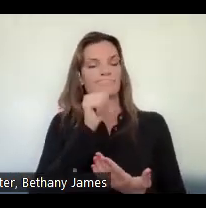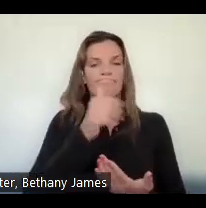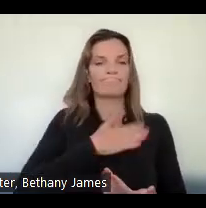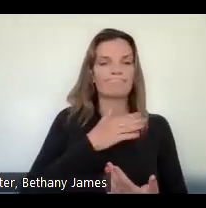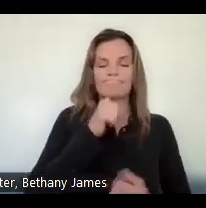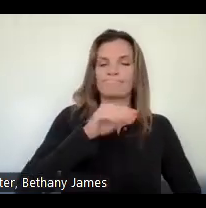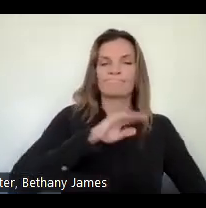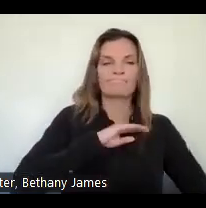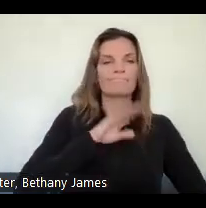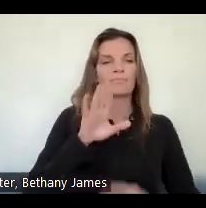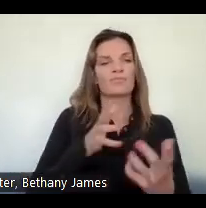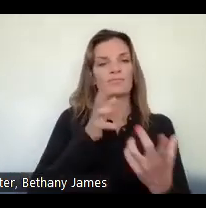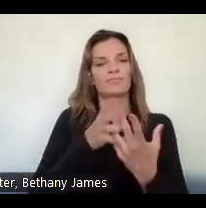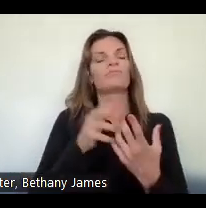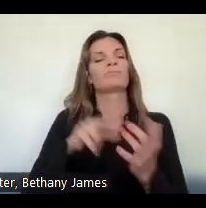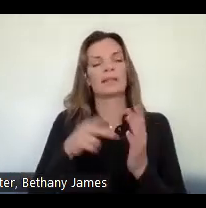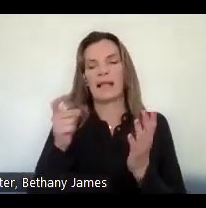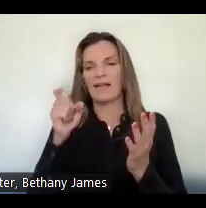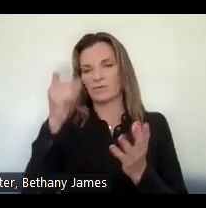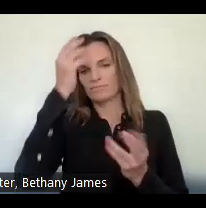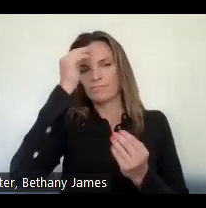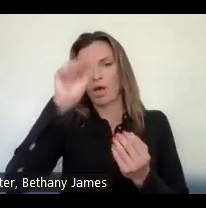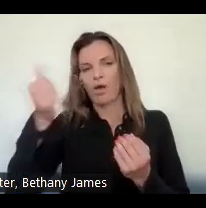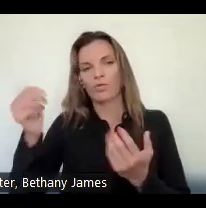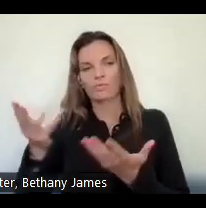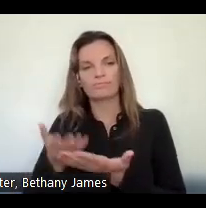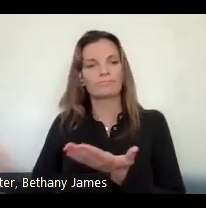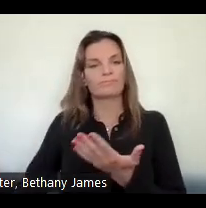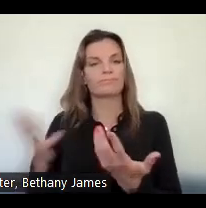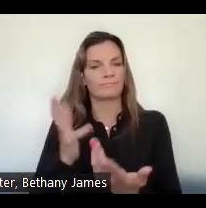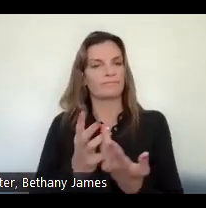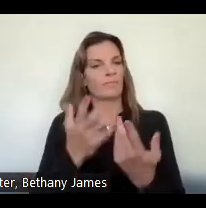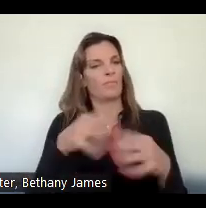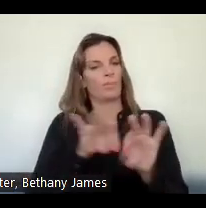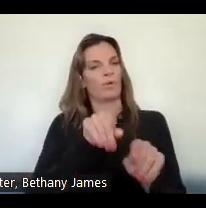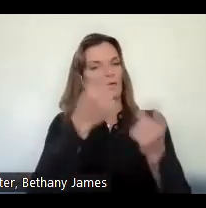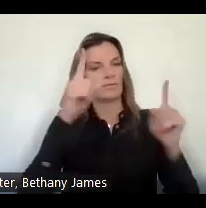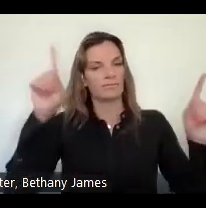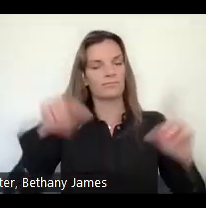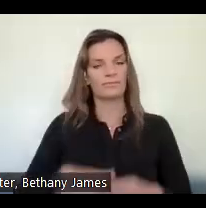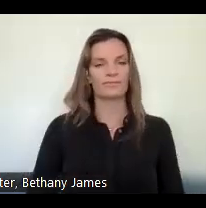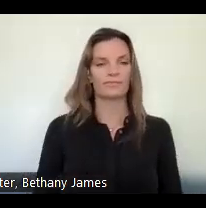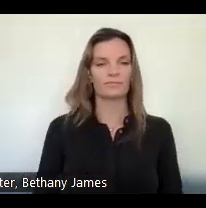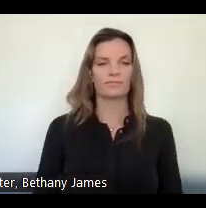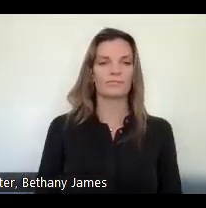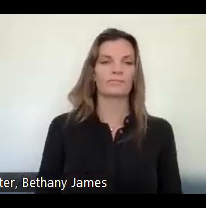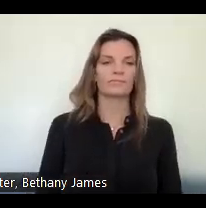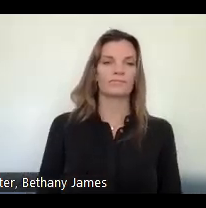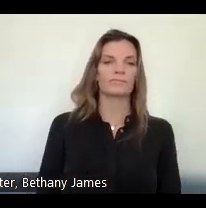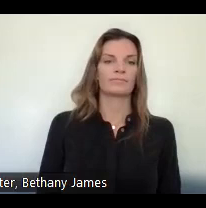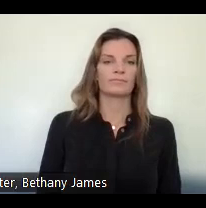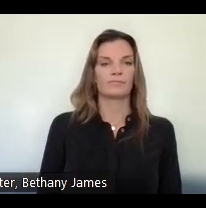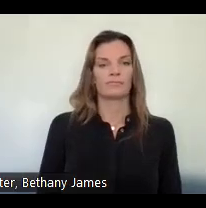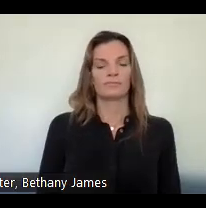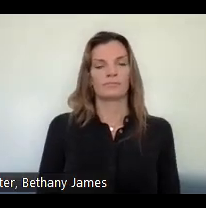are met where you are and are successful. All right. So the first accommodation we're